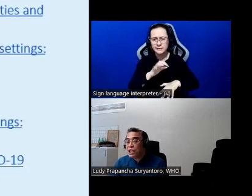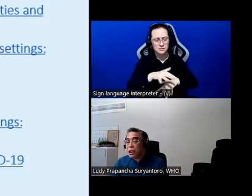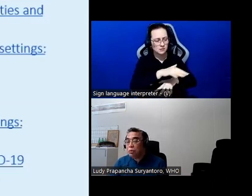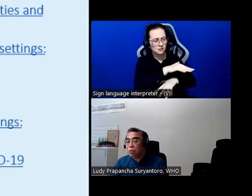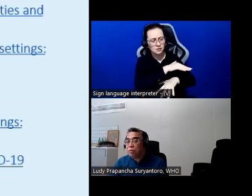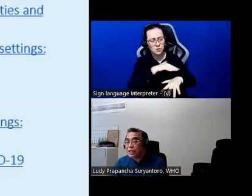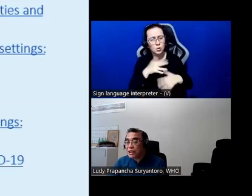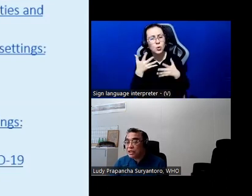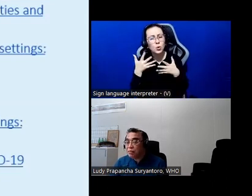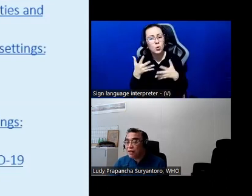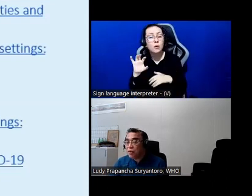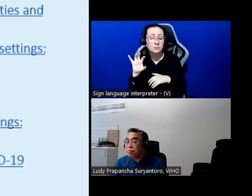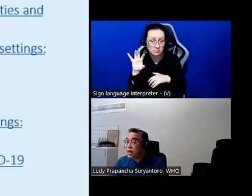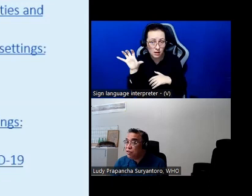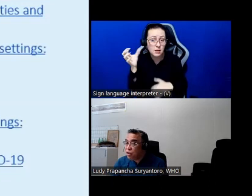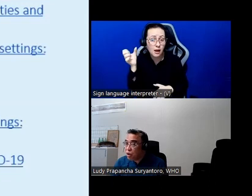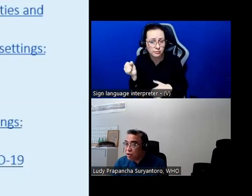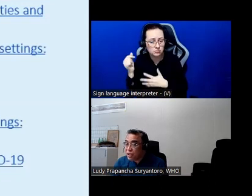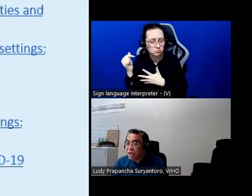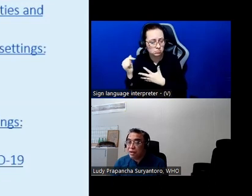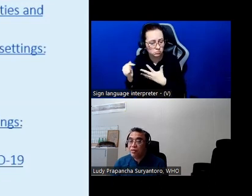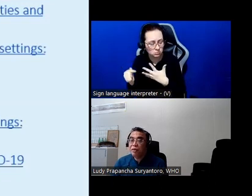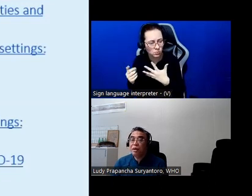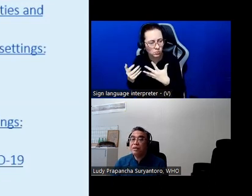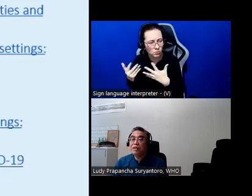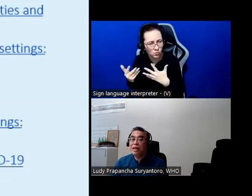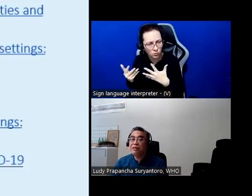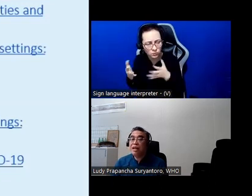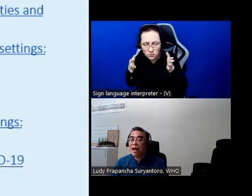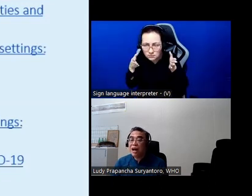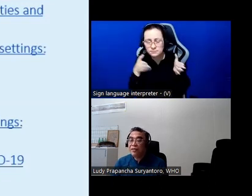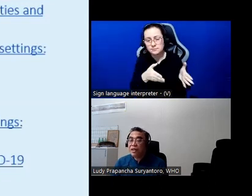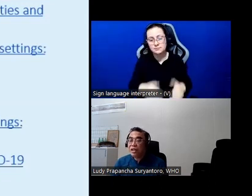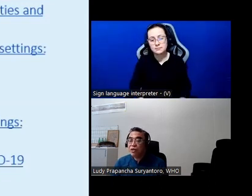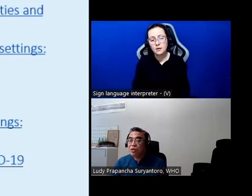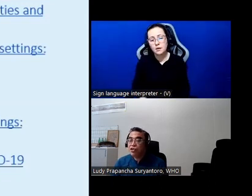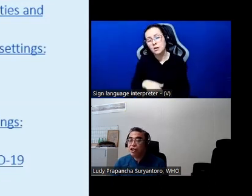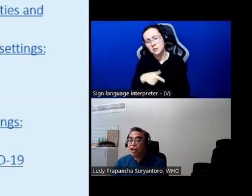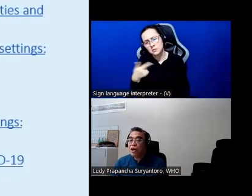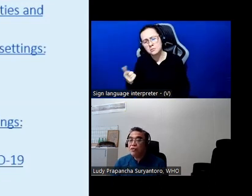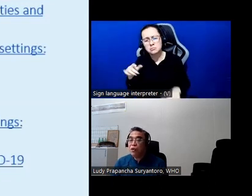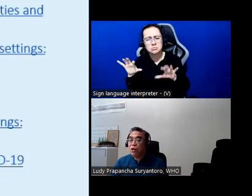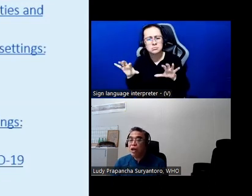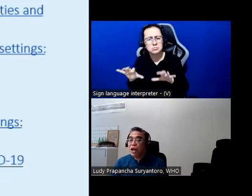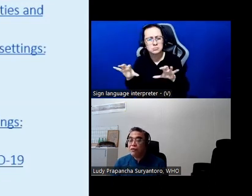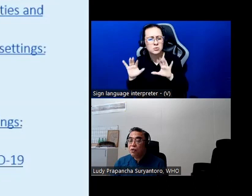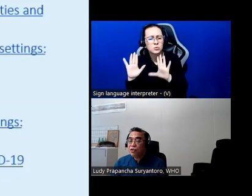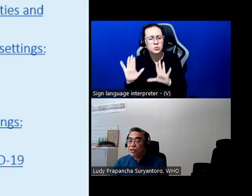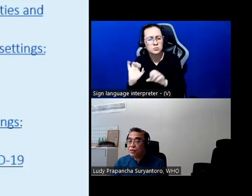launching this Global Prepared Cities platform based on the request of the member states under the resolution